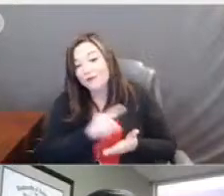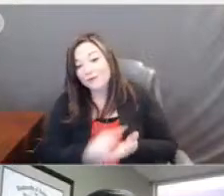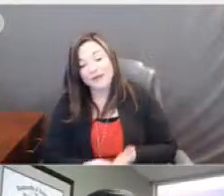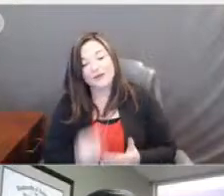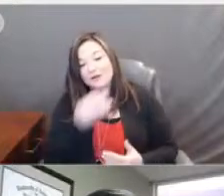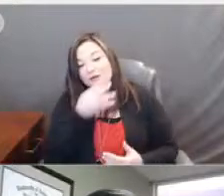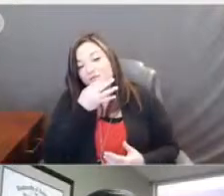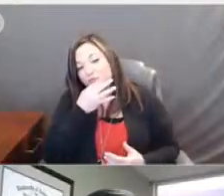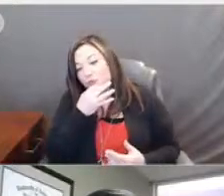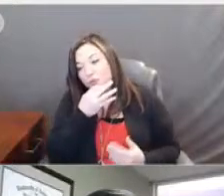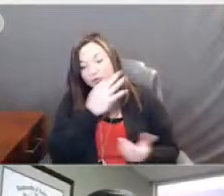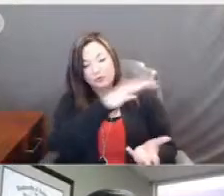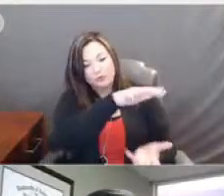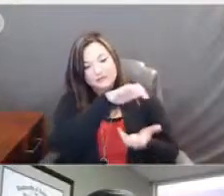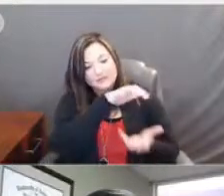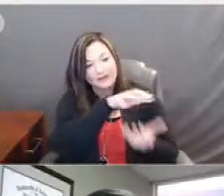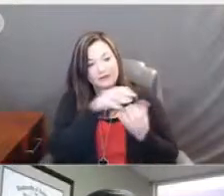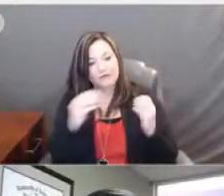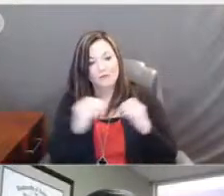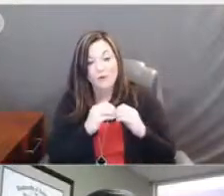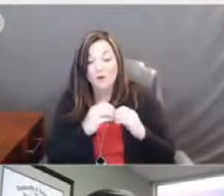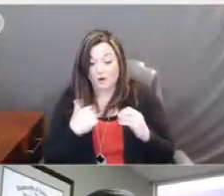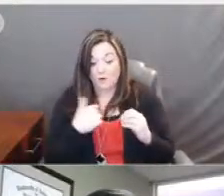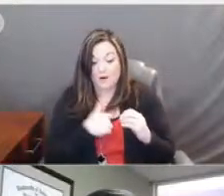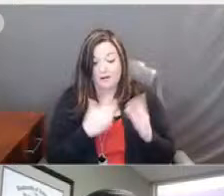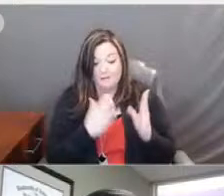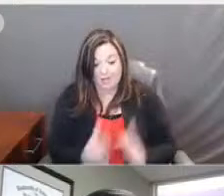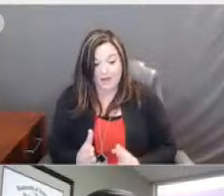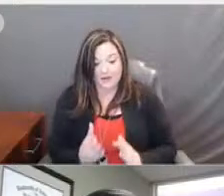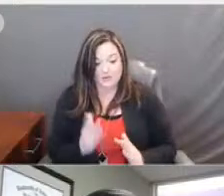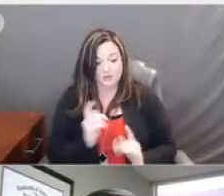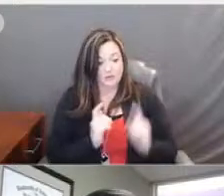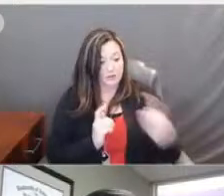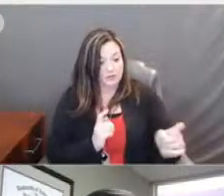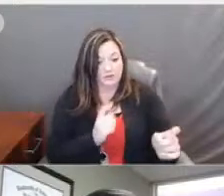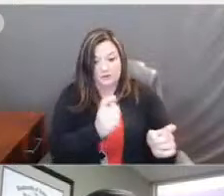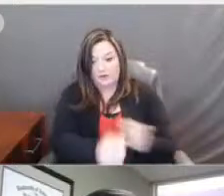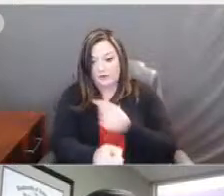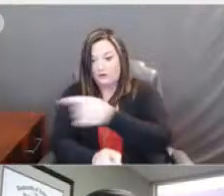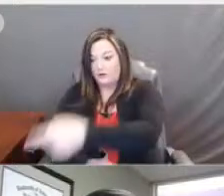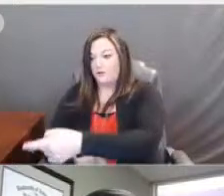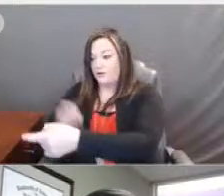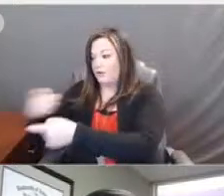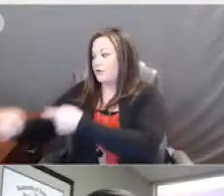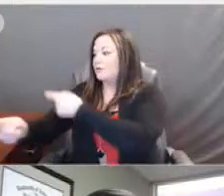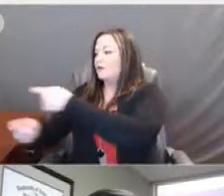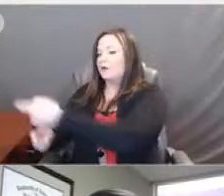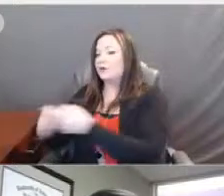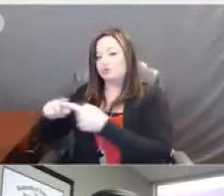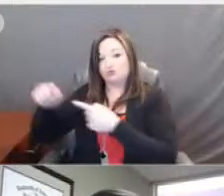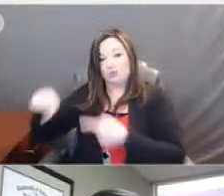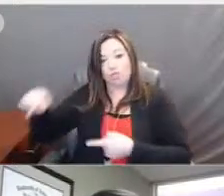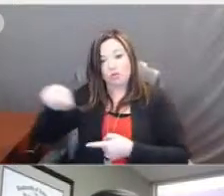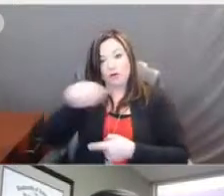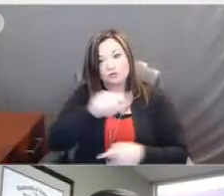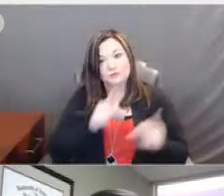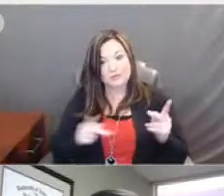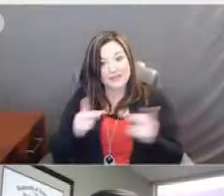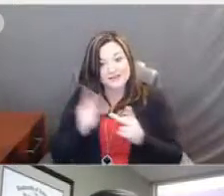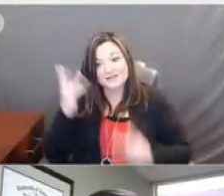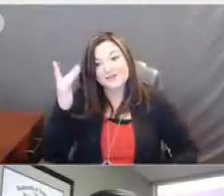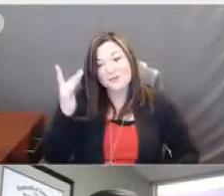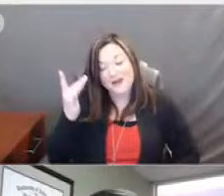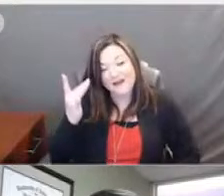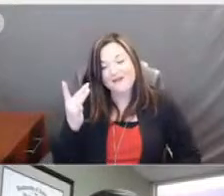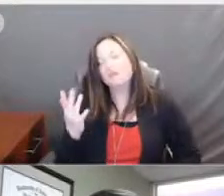We're making plans to systematically provide vaccine to those locations so that people in the